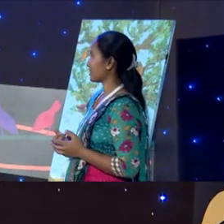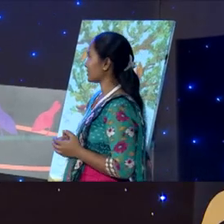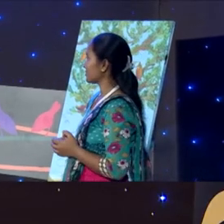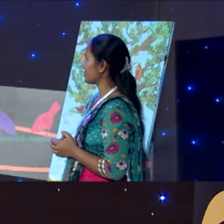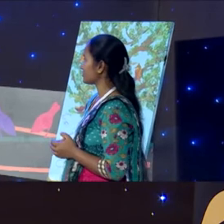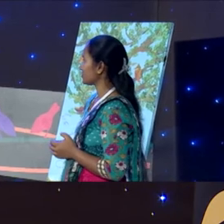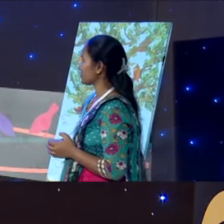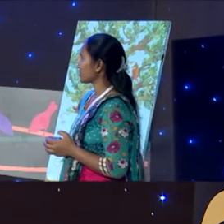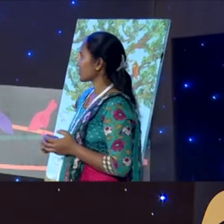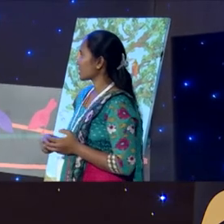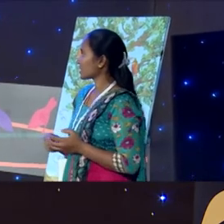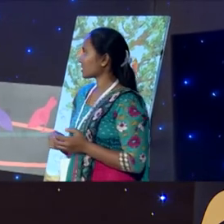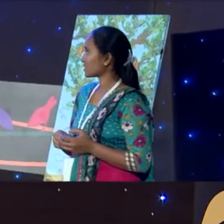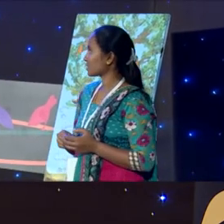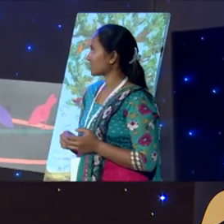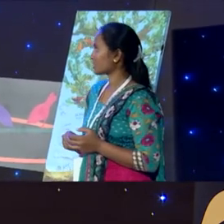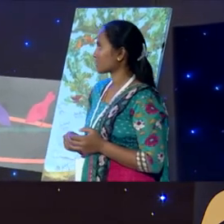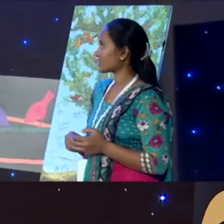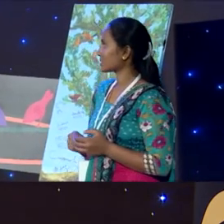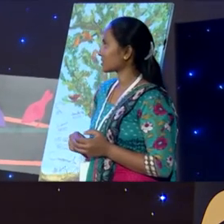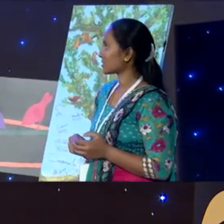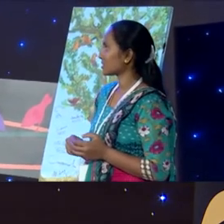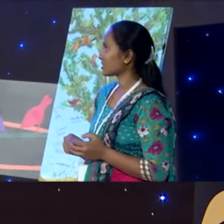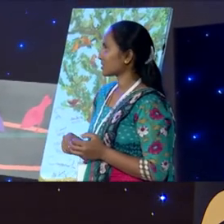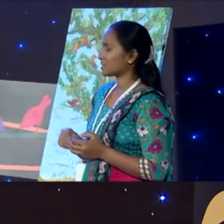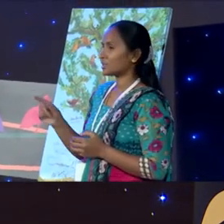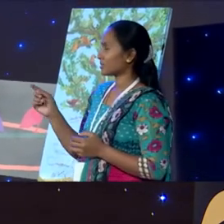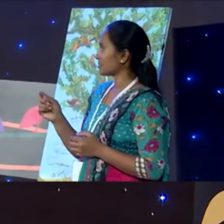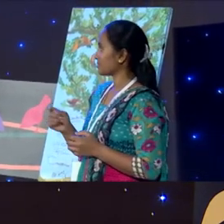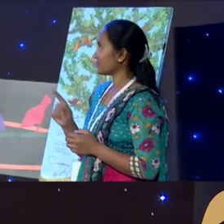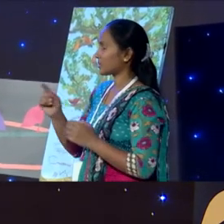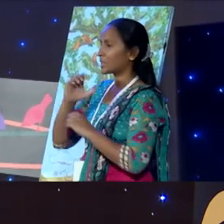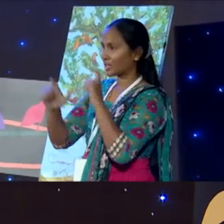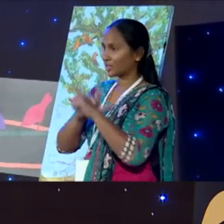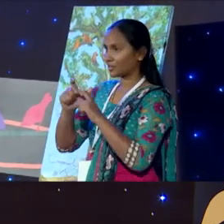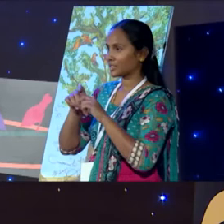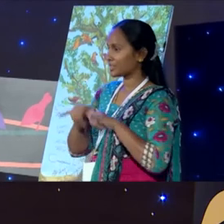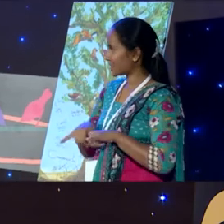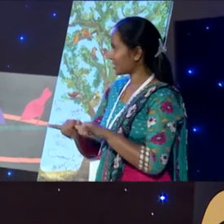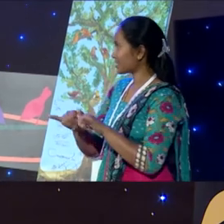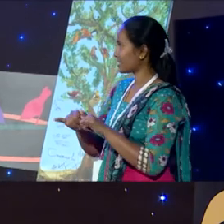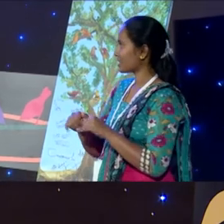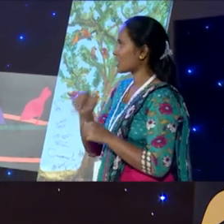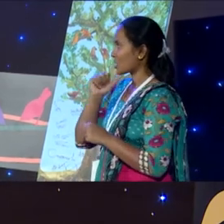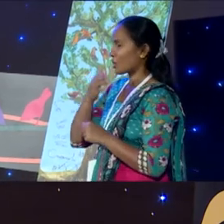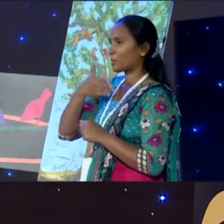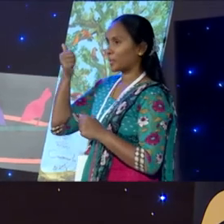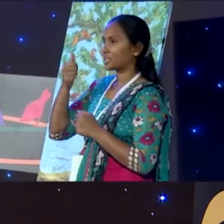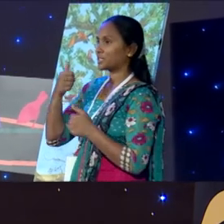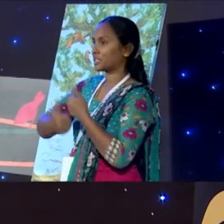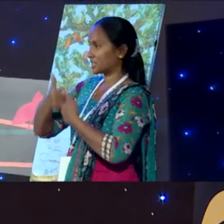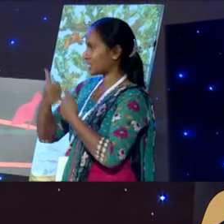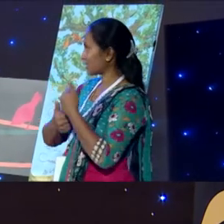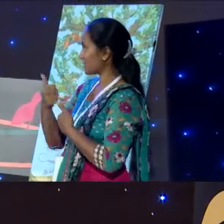And here you go. You are, which is why bringing just as a side note, my company is still bootstrapped because I've learned best challenges and